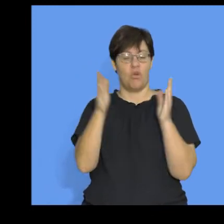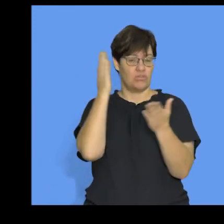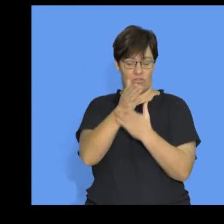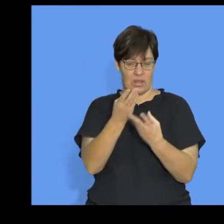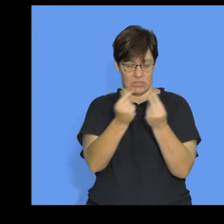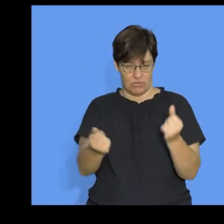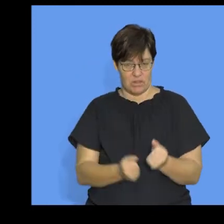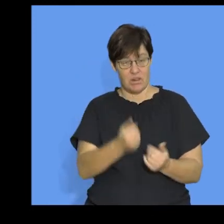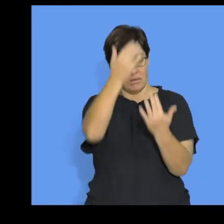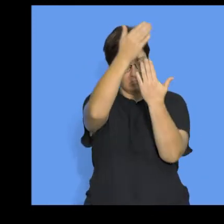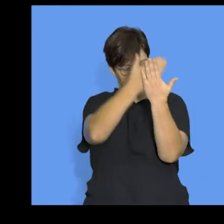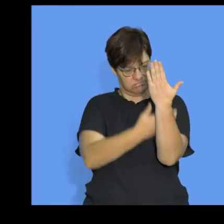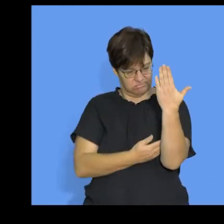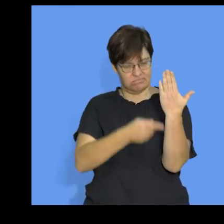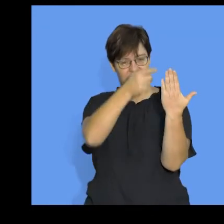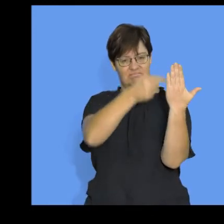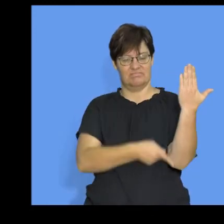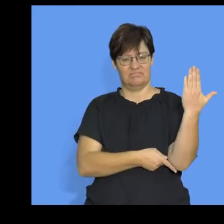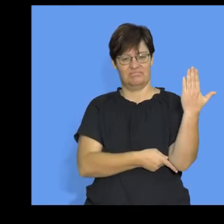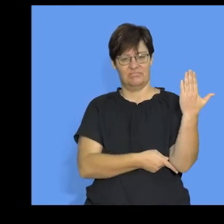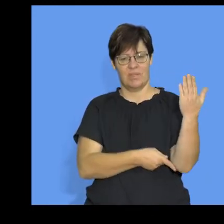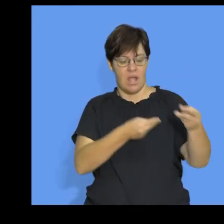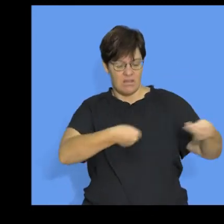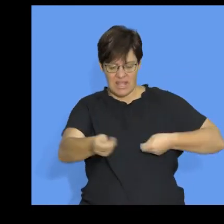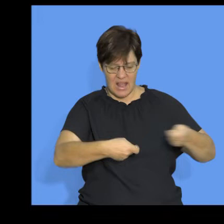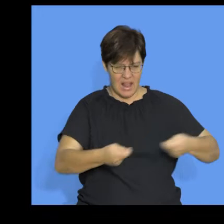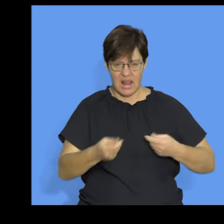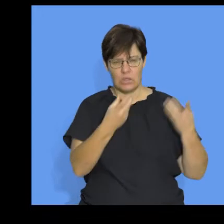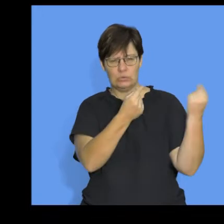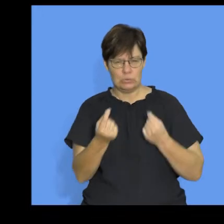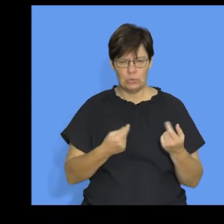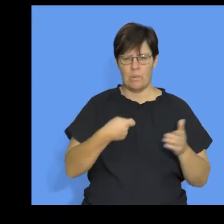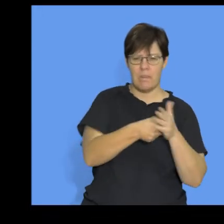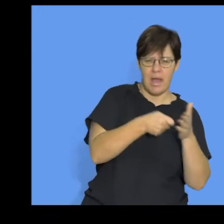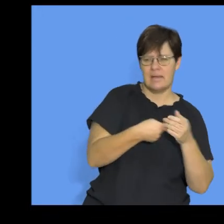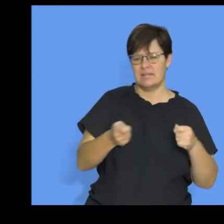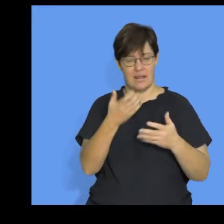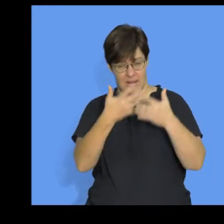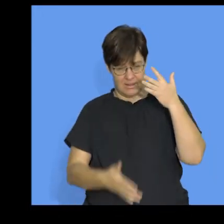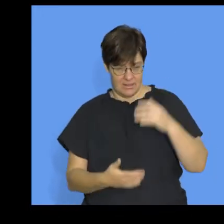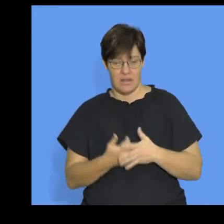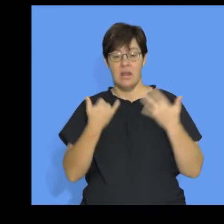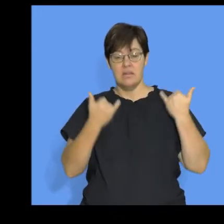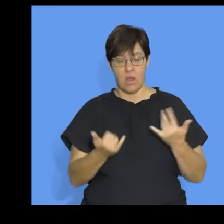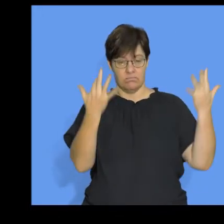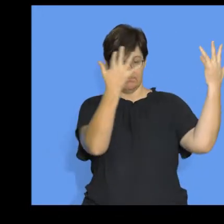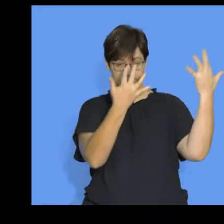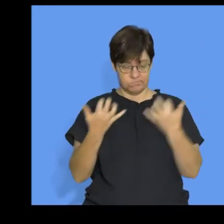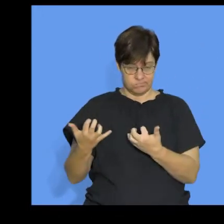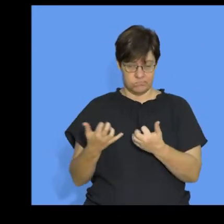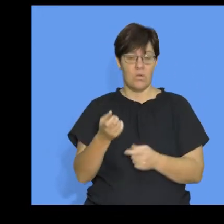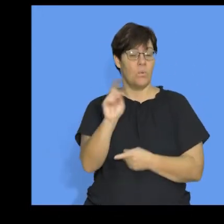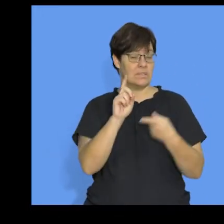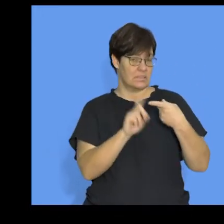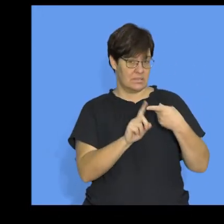the information of all the transactions that we've entered into. We are expected to calculate, firstly,